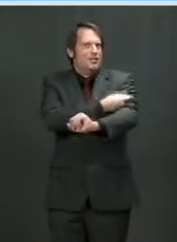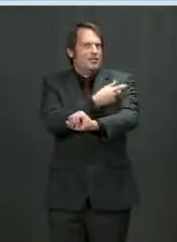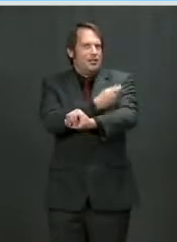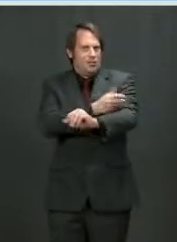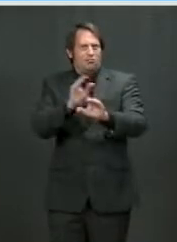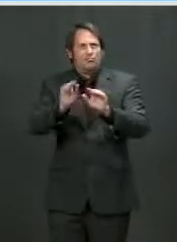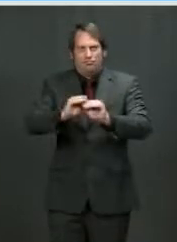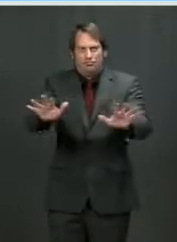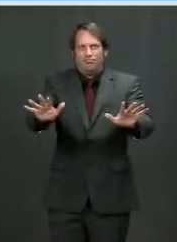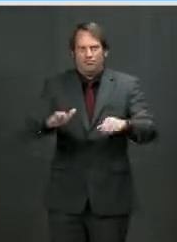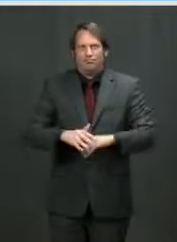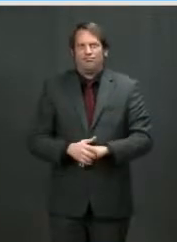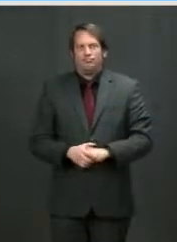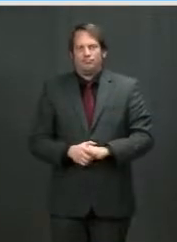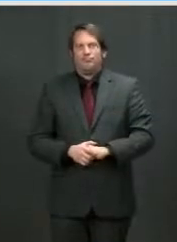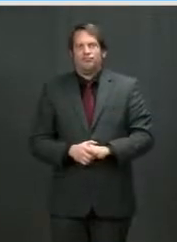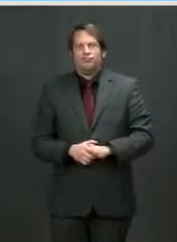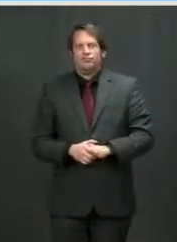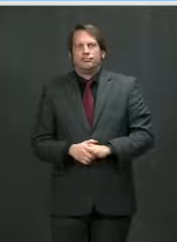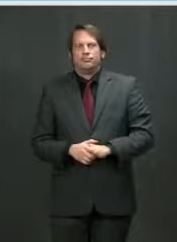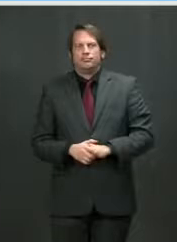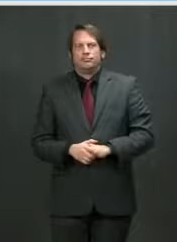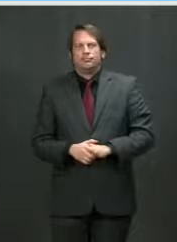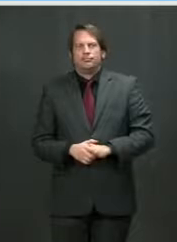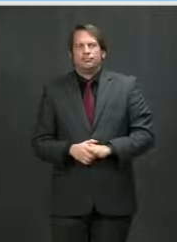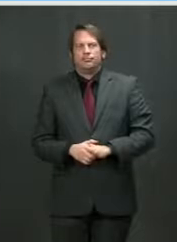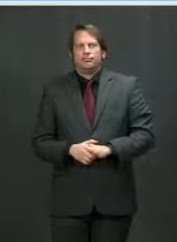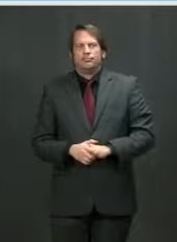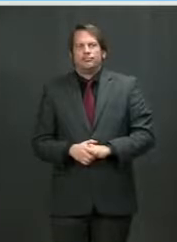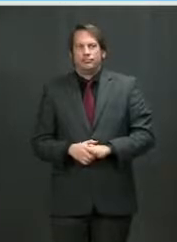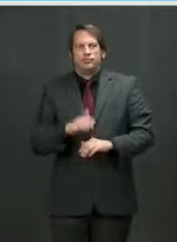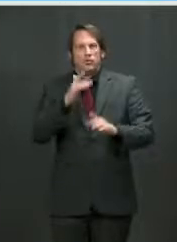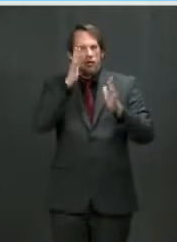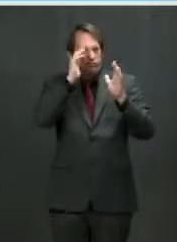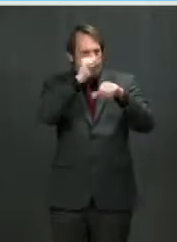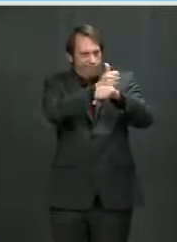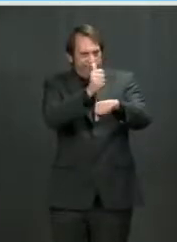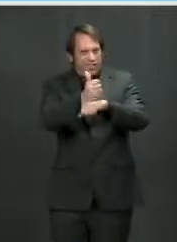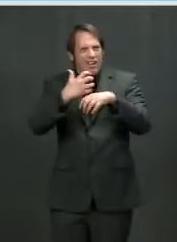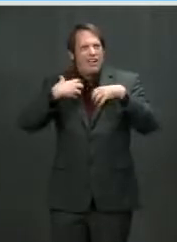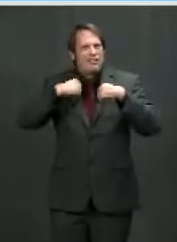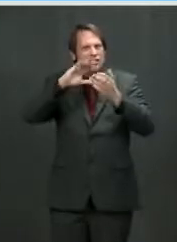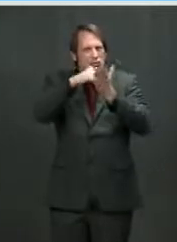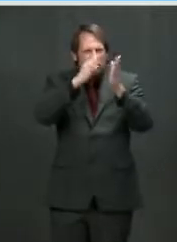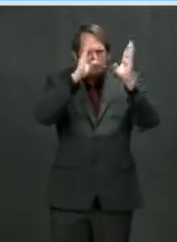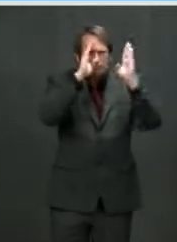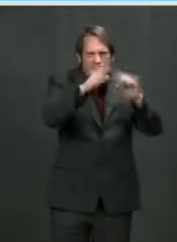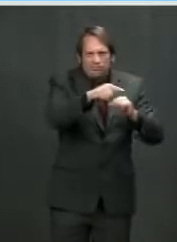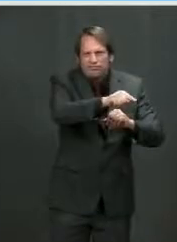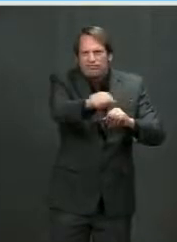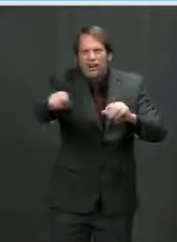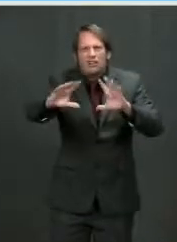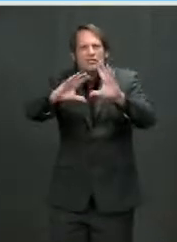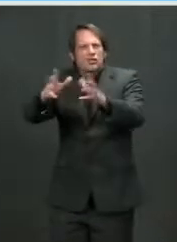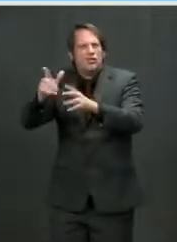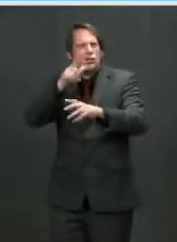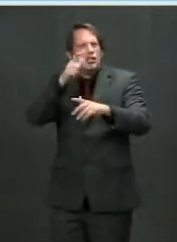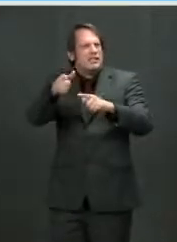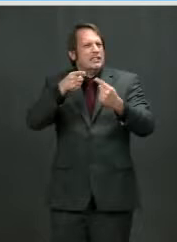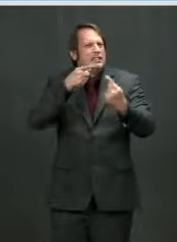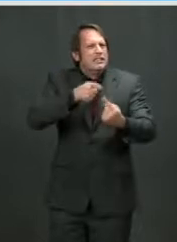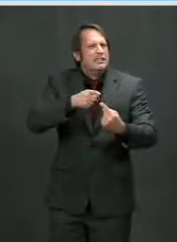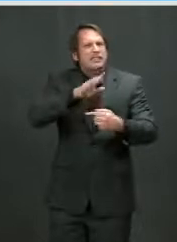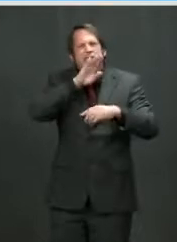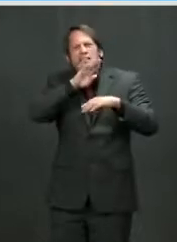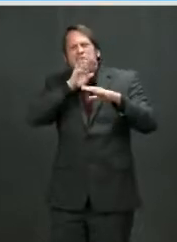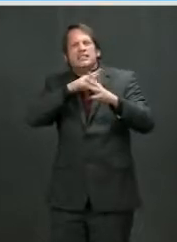located in underserved communities and serve patients that are predominantly either uninsured or underinsured. As